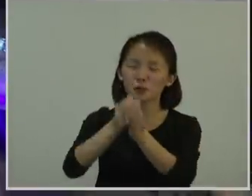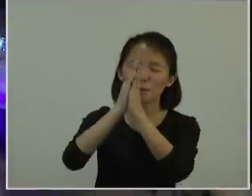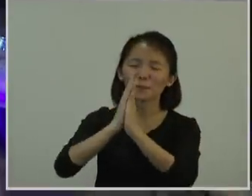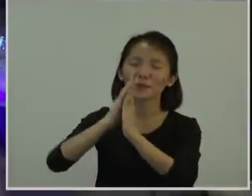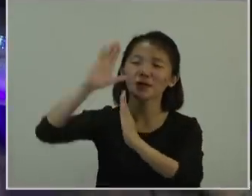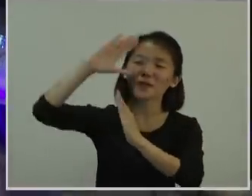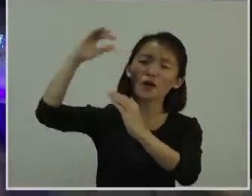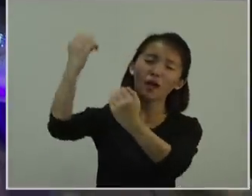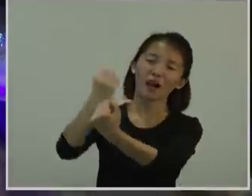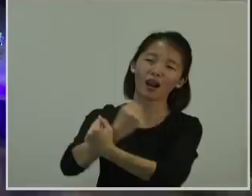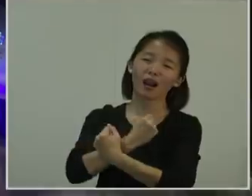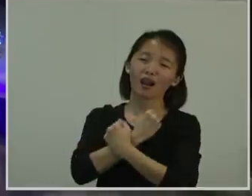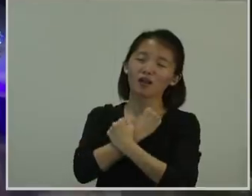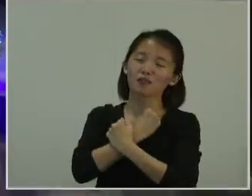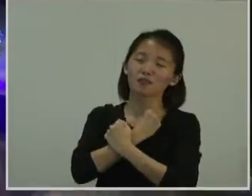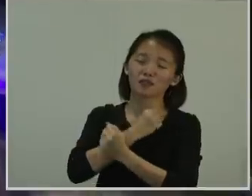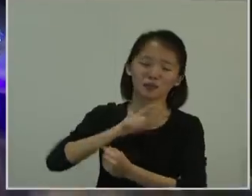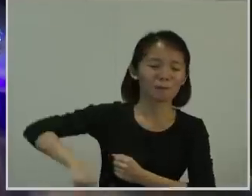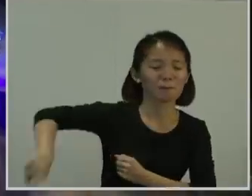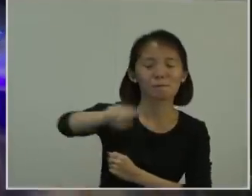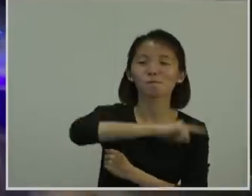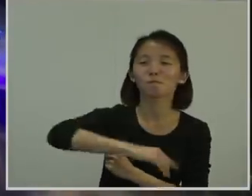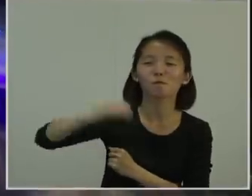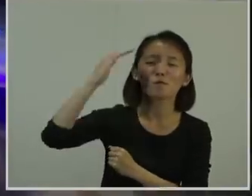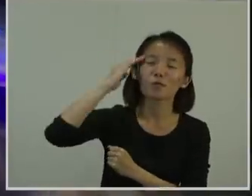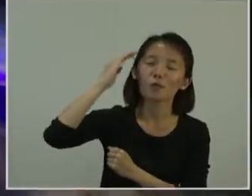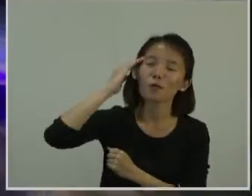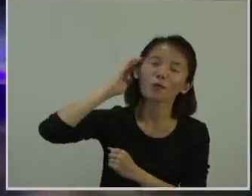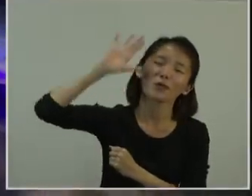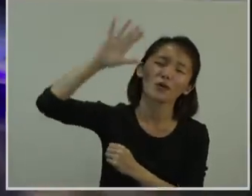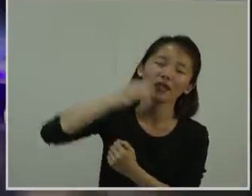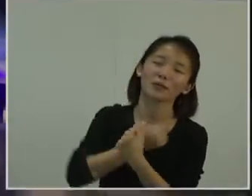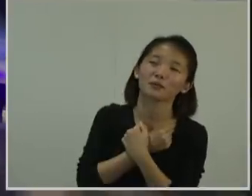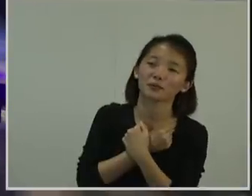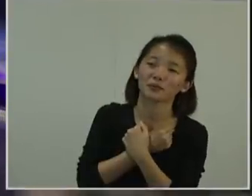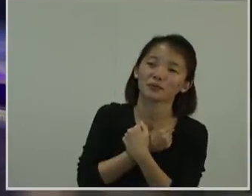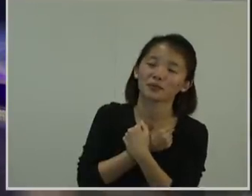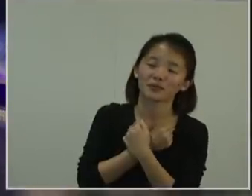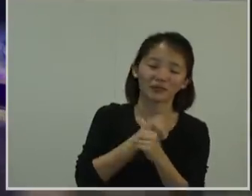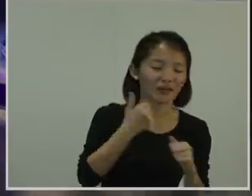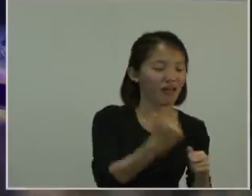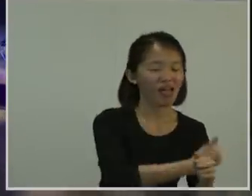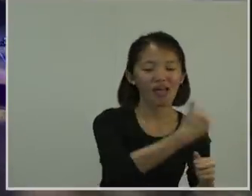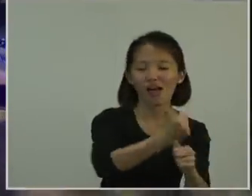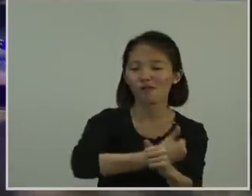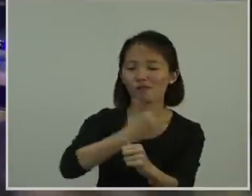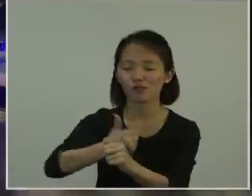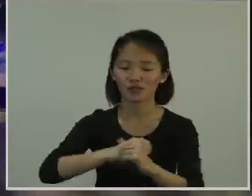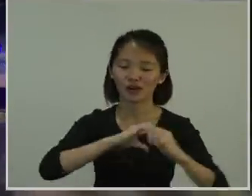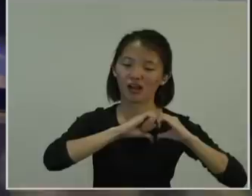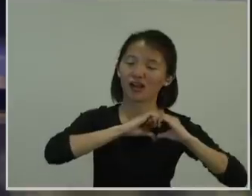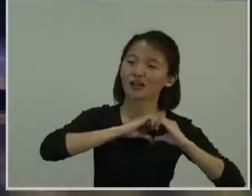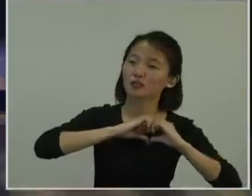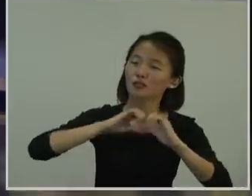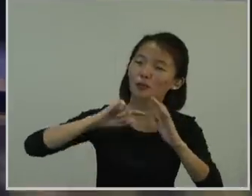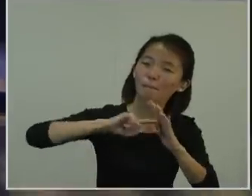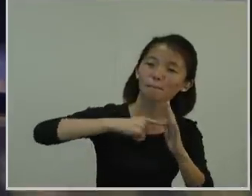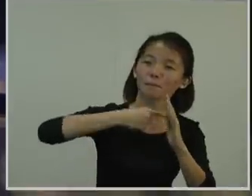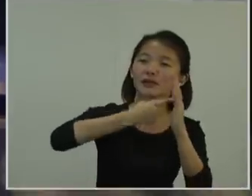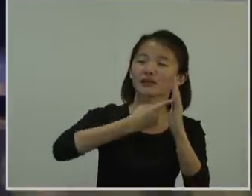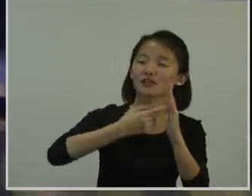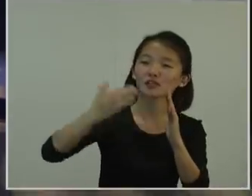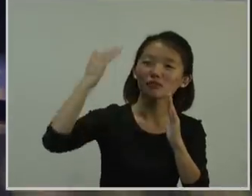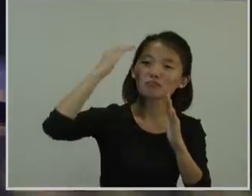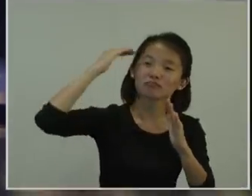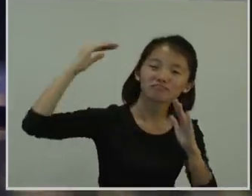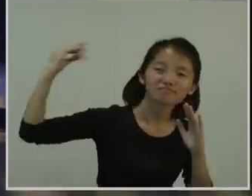made known in this room, made known in this room, Lord, that every heart would begin to encounter you like never before. Lord, that we pray that